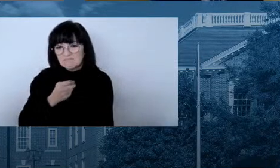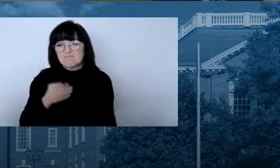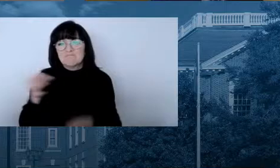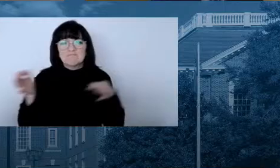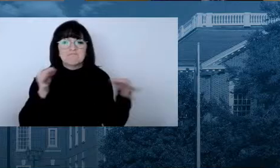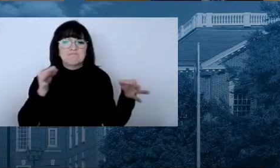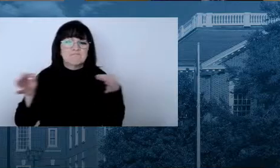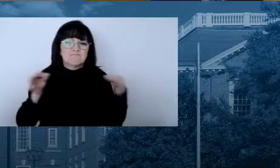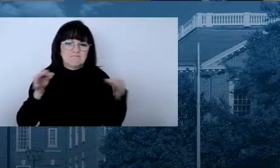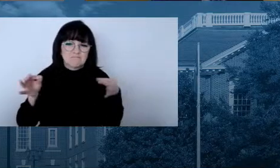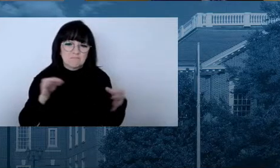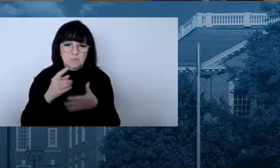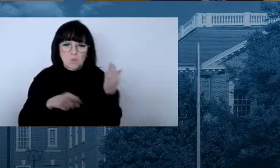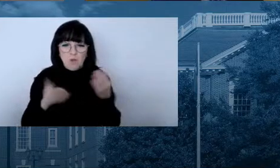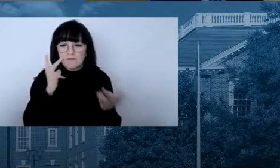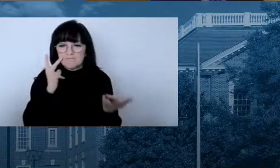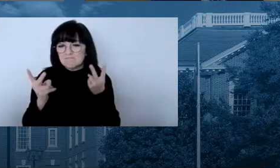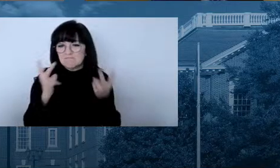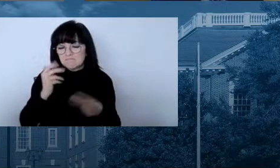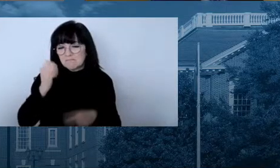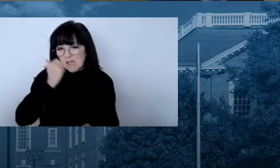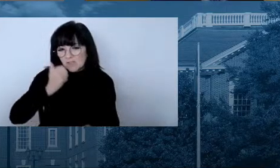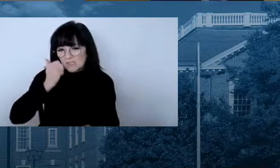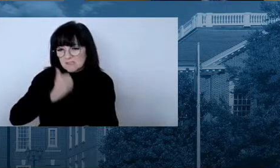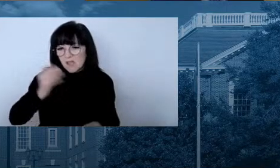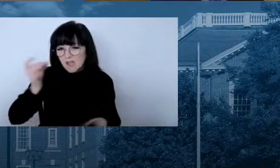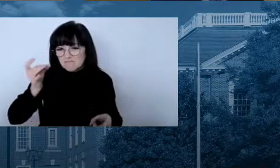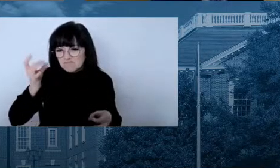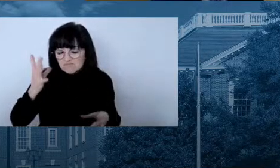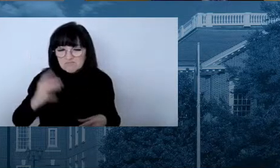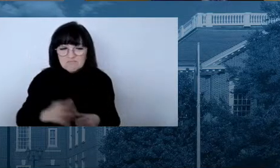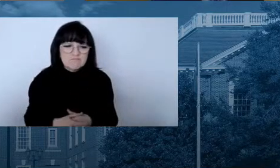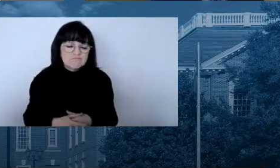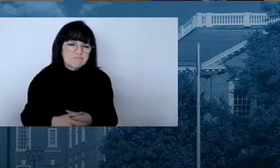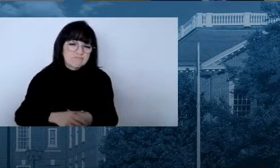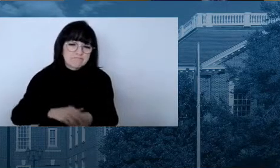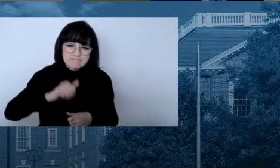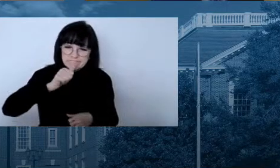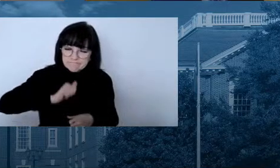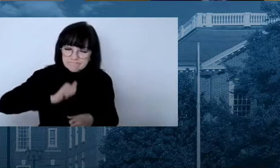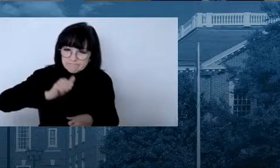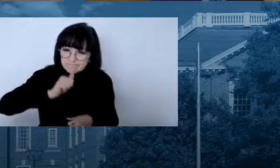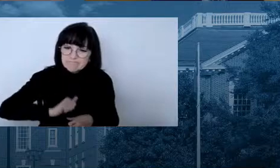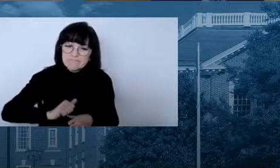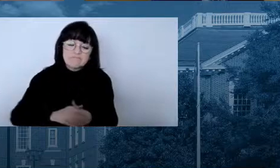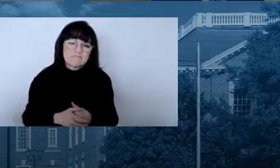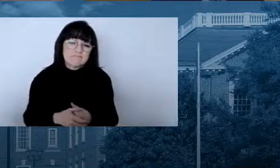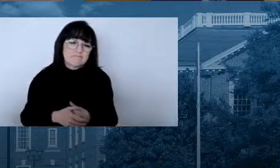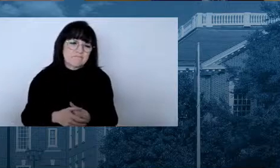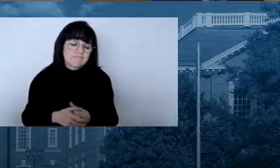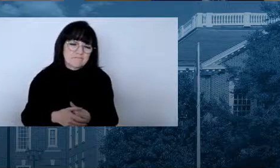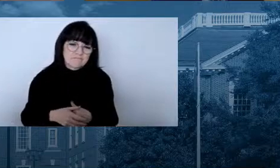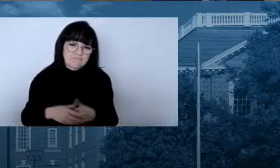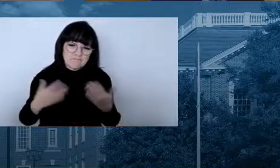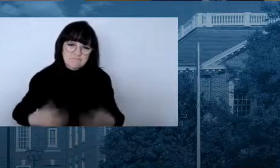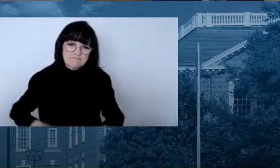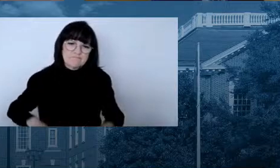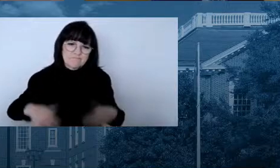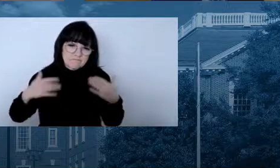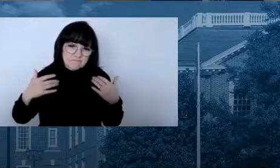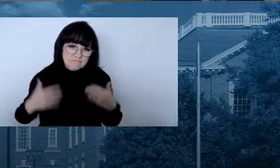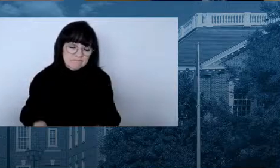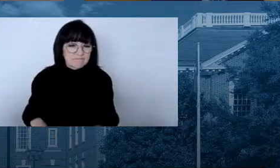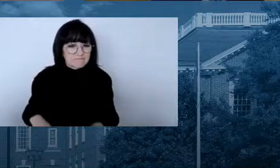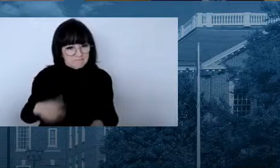Really appreciate that. That's really the dire situation that we face here in the last week of the month,